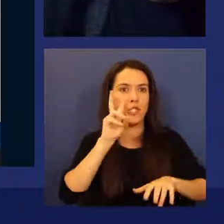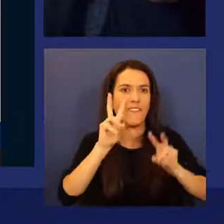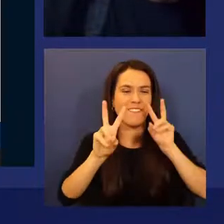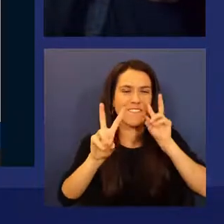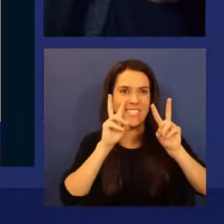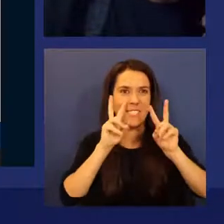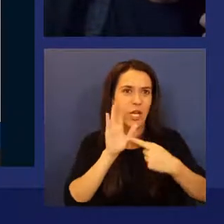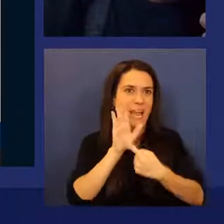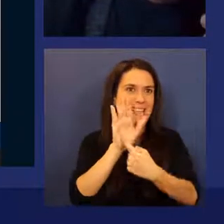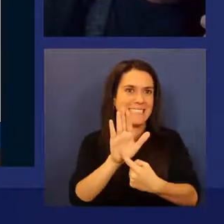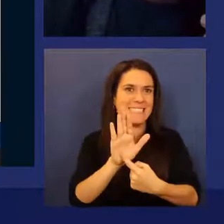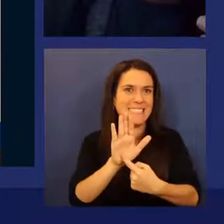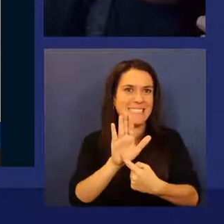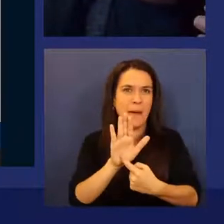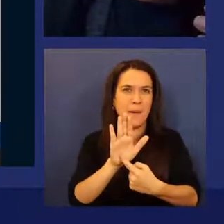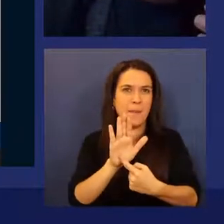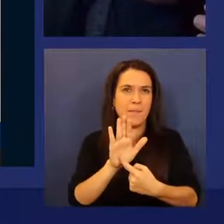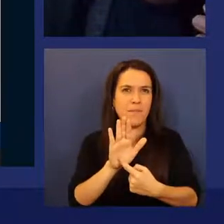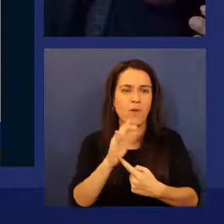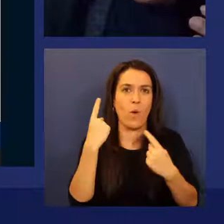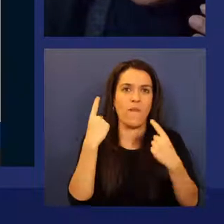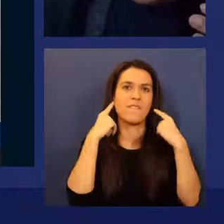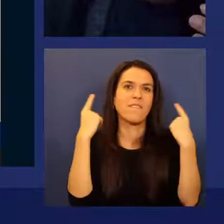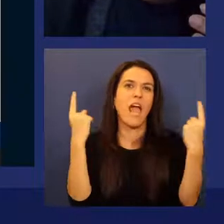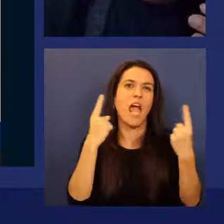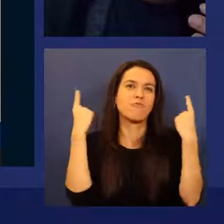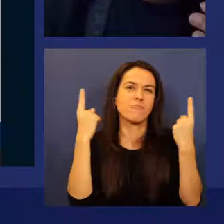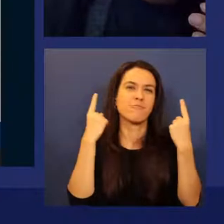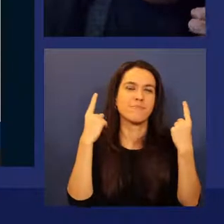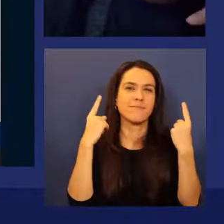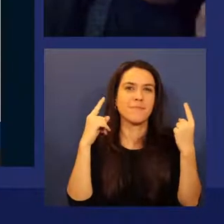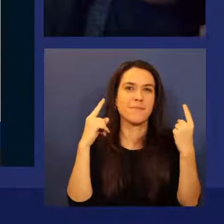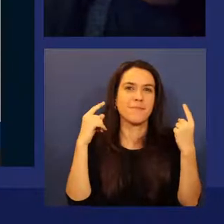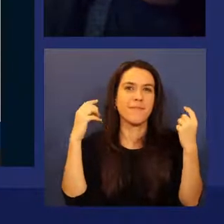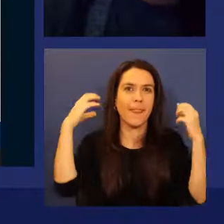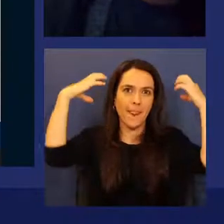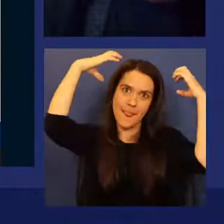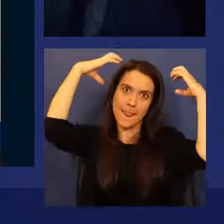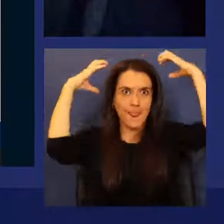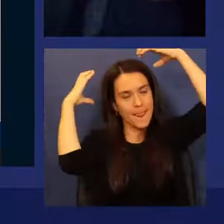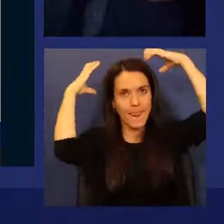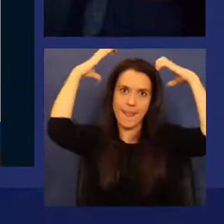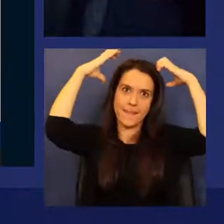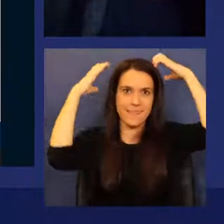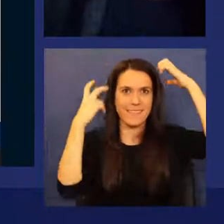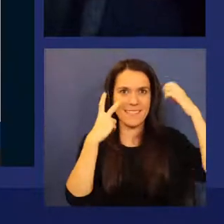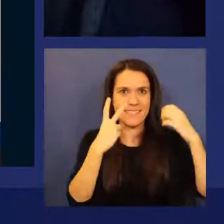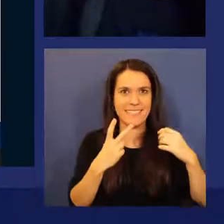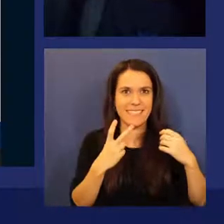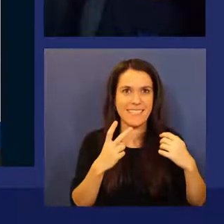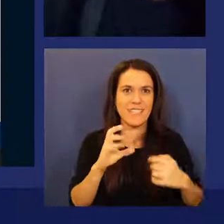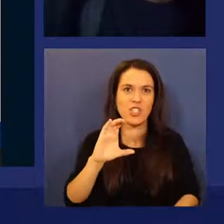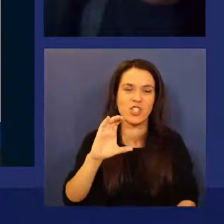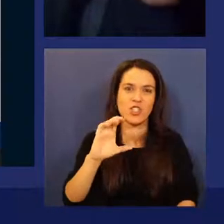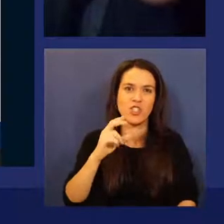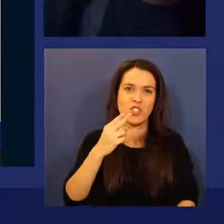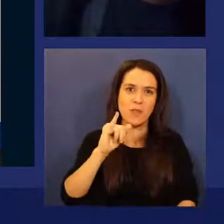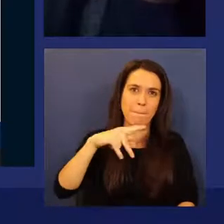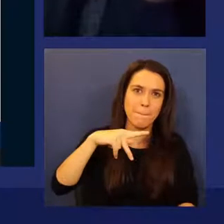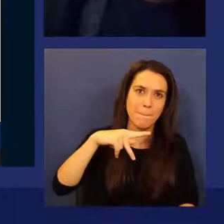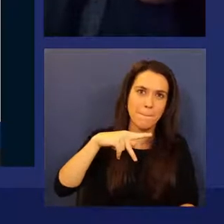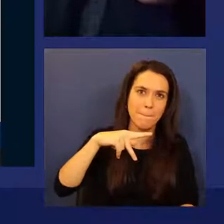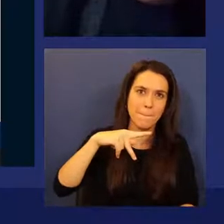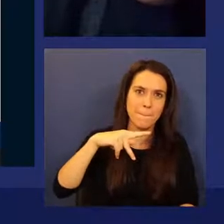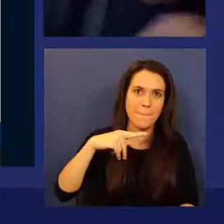on a very famous character set known as, I have to be very careful here, Chip and Dale